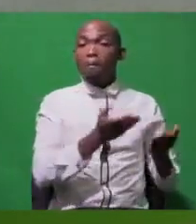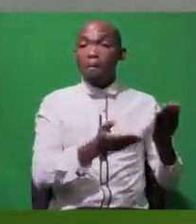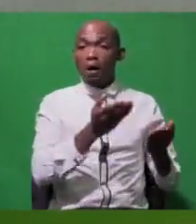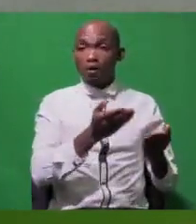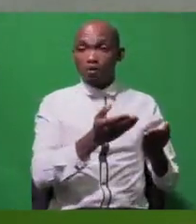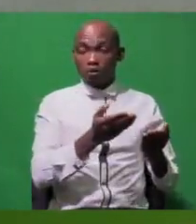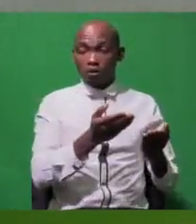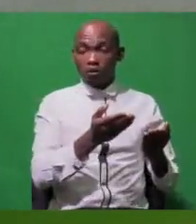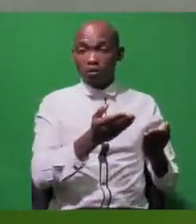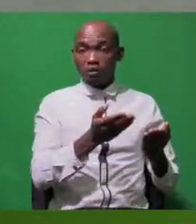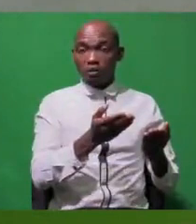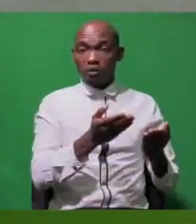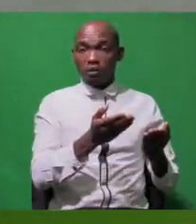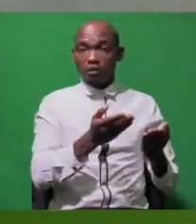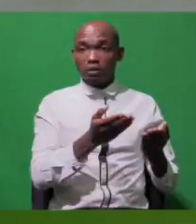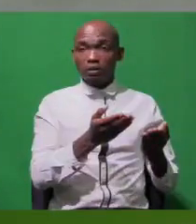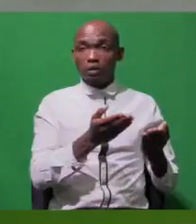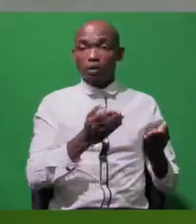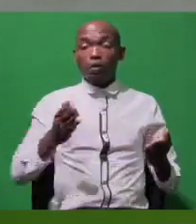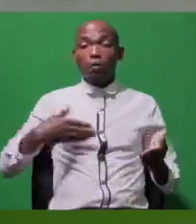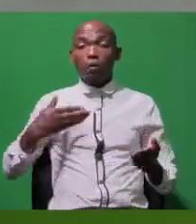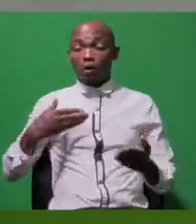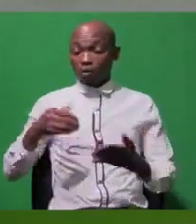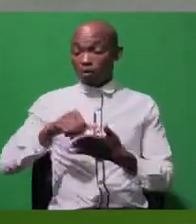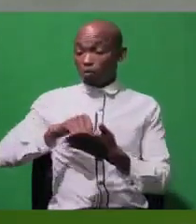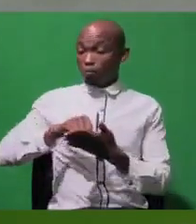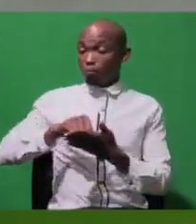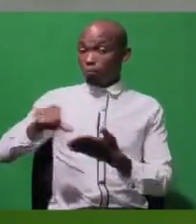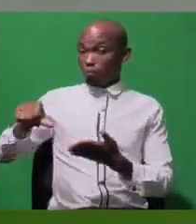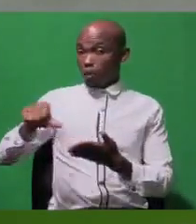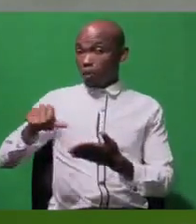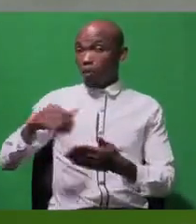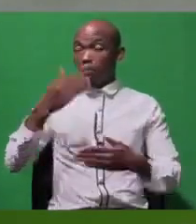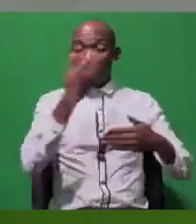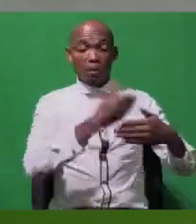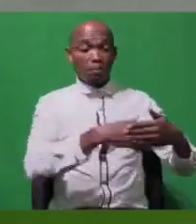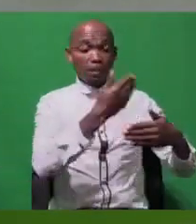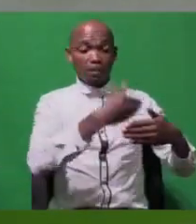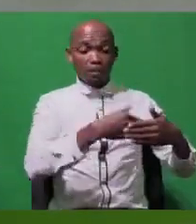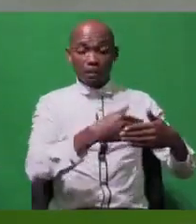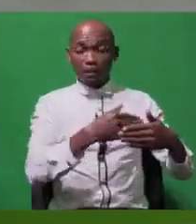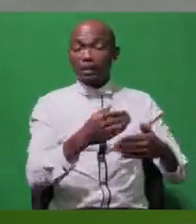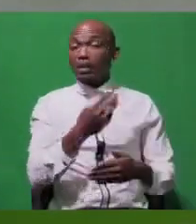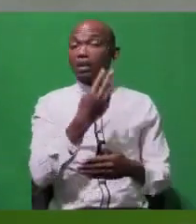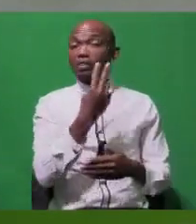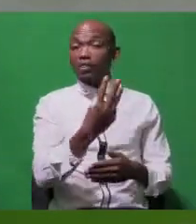amount wanted to be paid by the business is